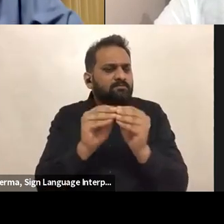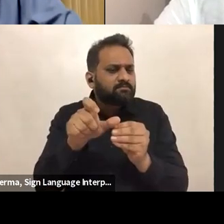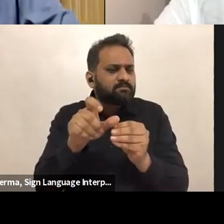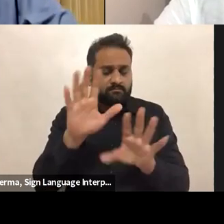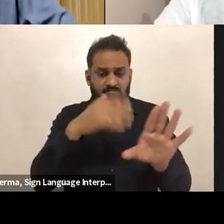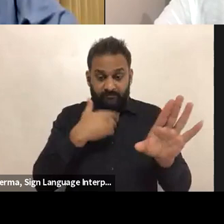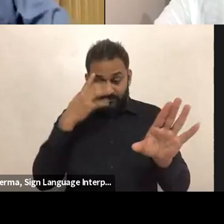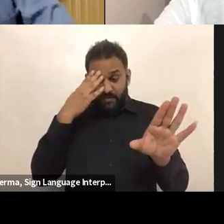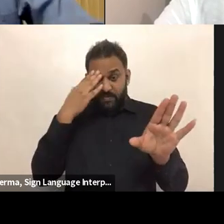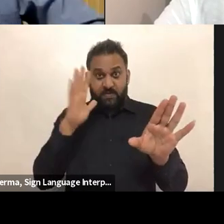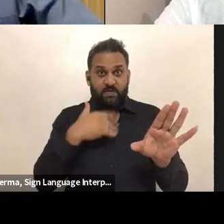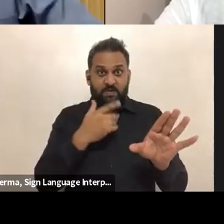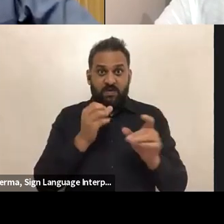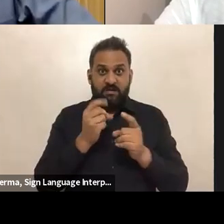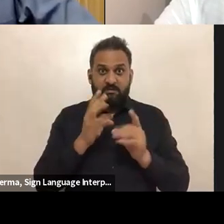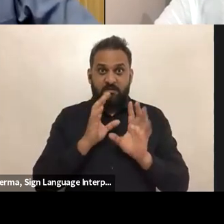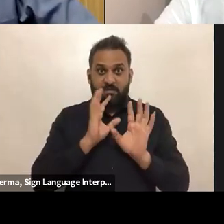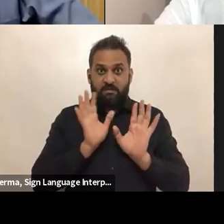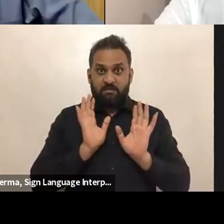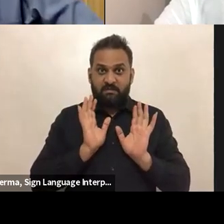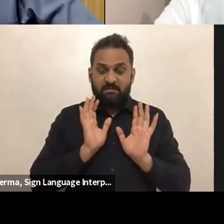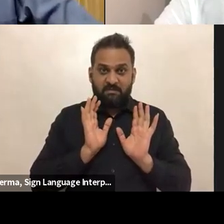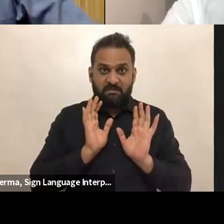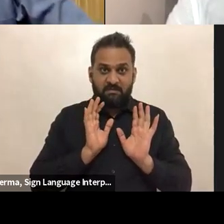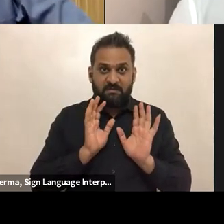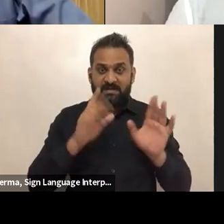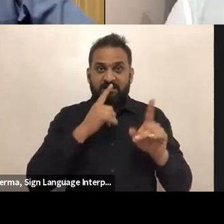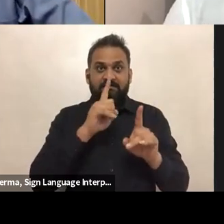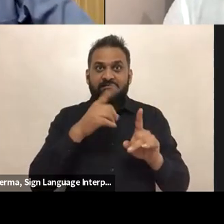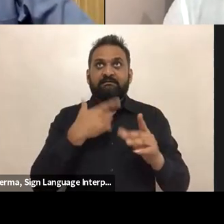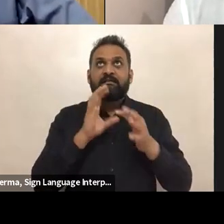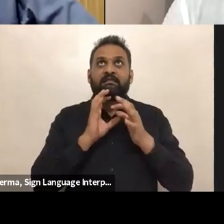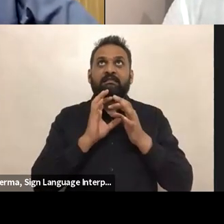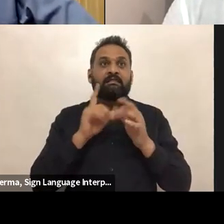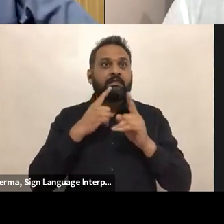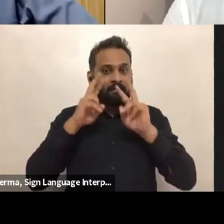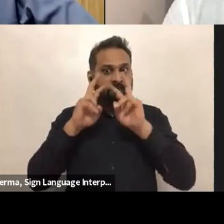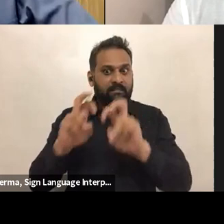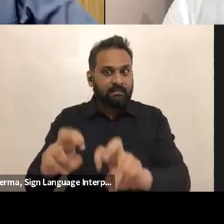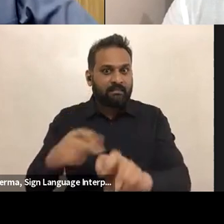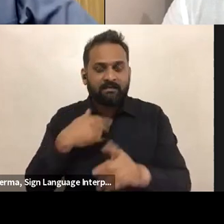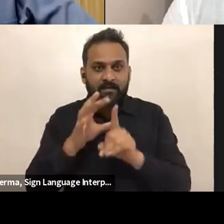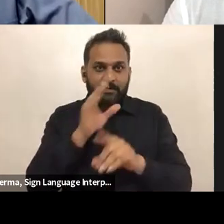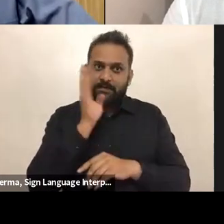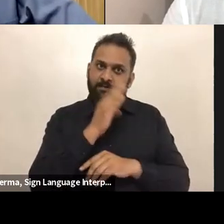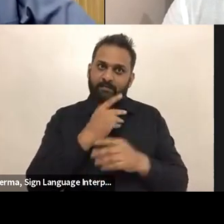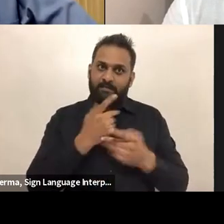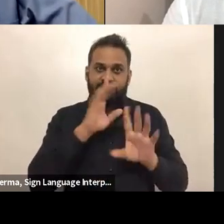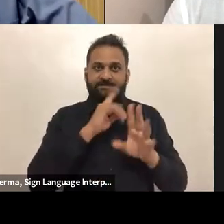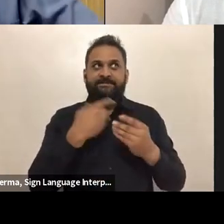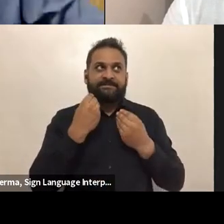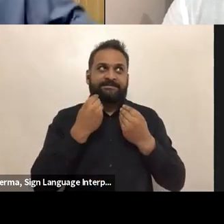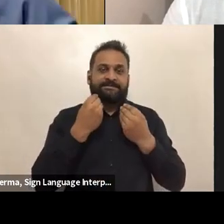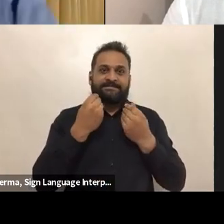the number of Muslims. Wrong. Never really done my R&D on it, and I feel embarrassed about it. But